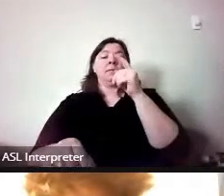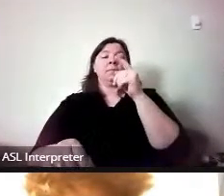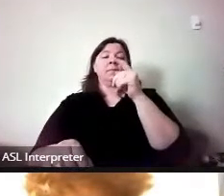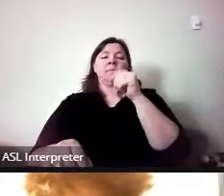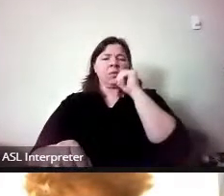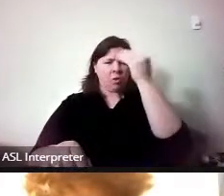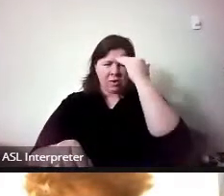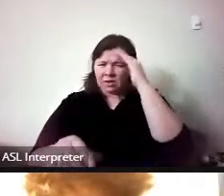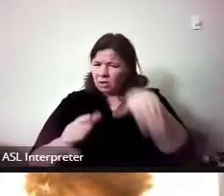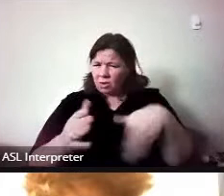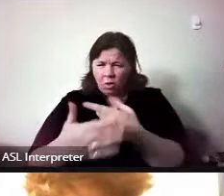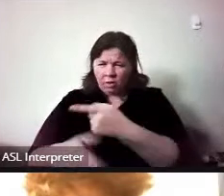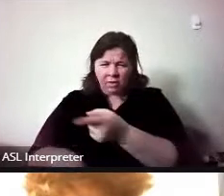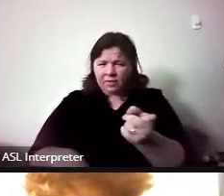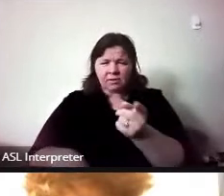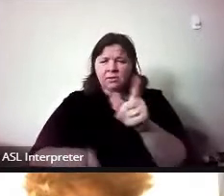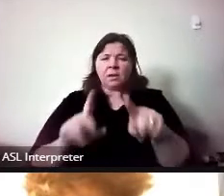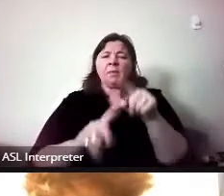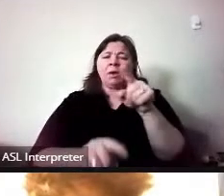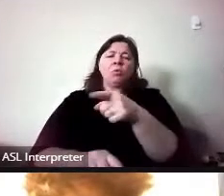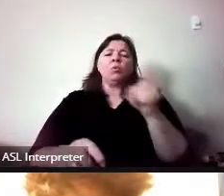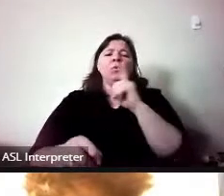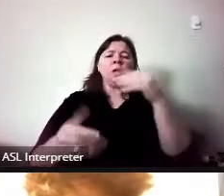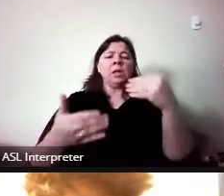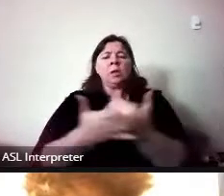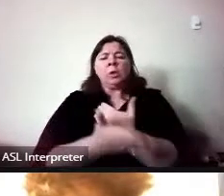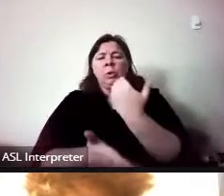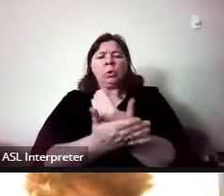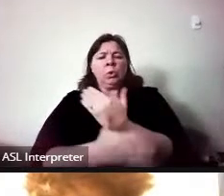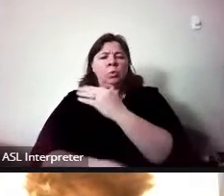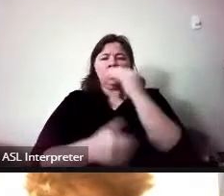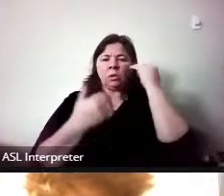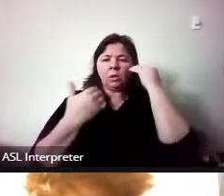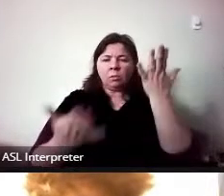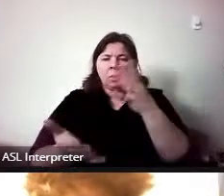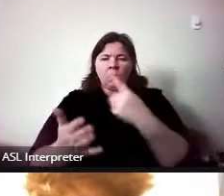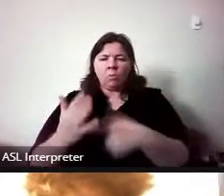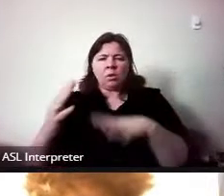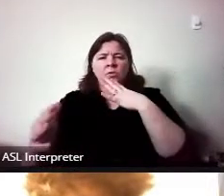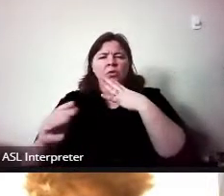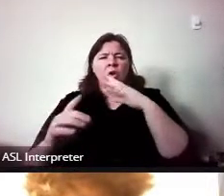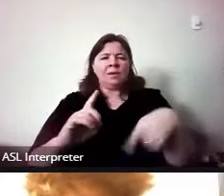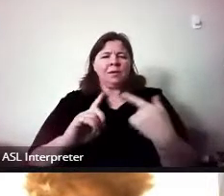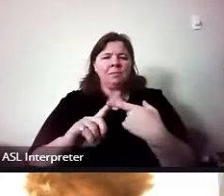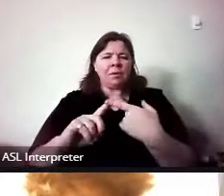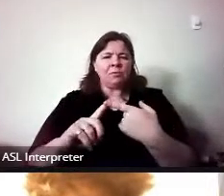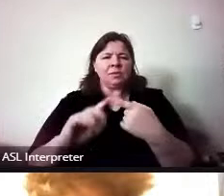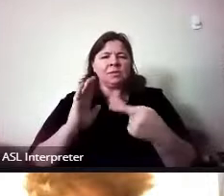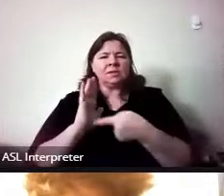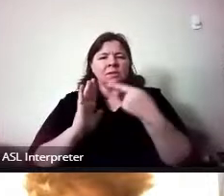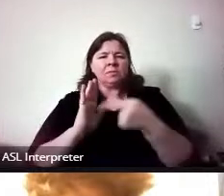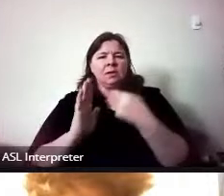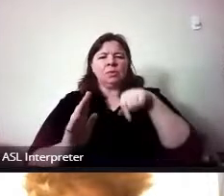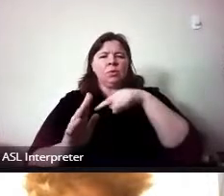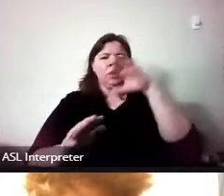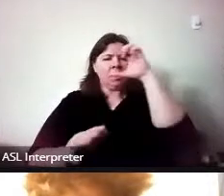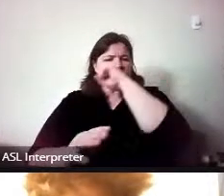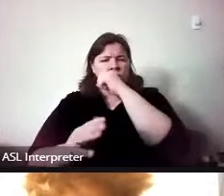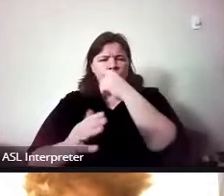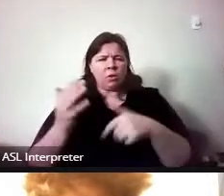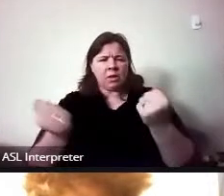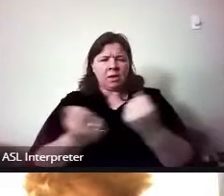don't need to know any of this. It's just for those of you who are new and don't know what we're talking about, because sometimes we just assume everyone knows what